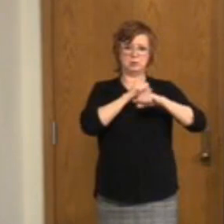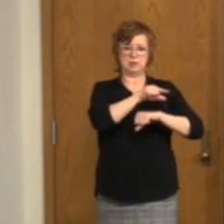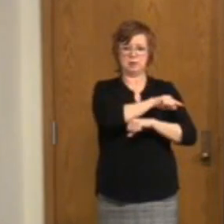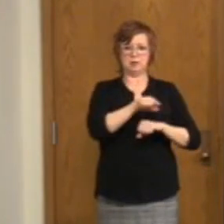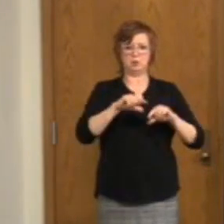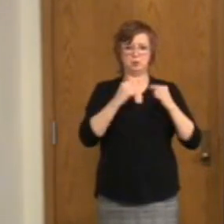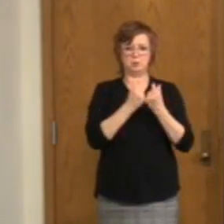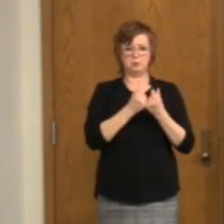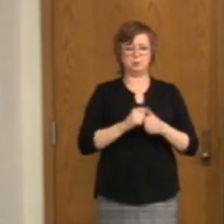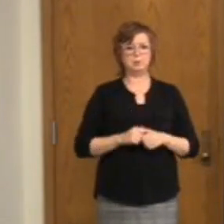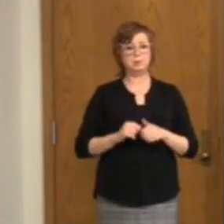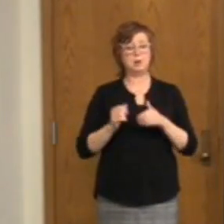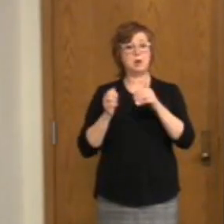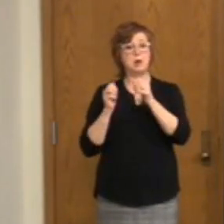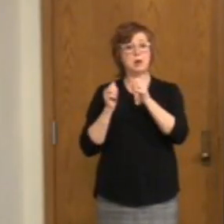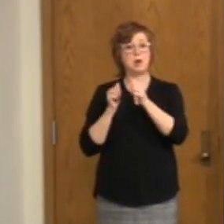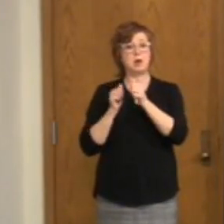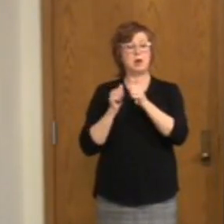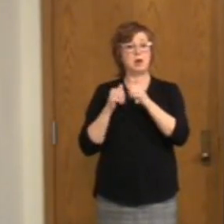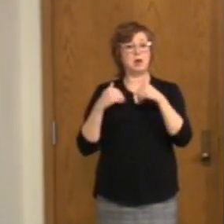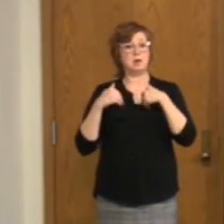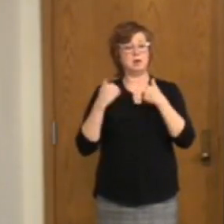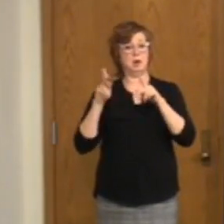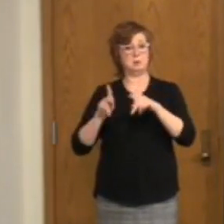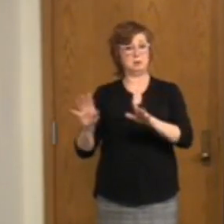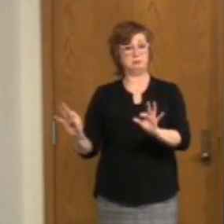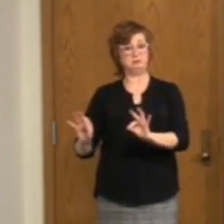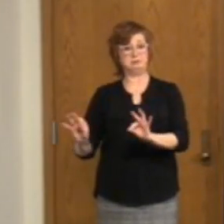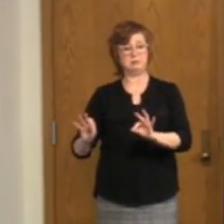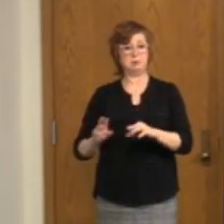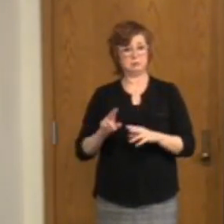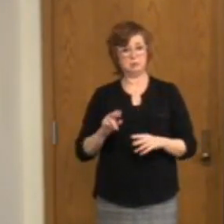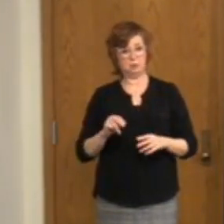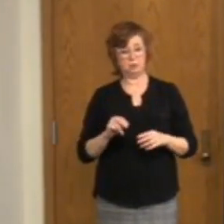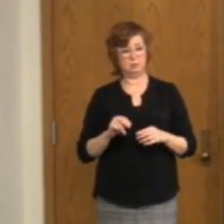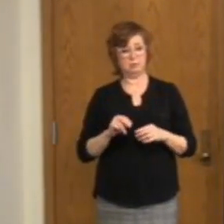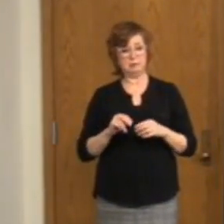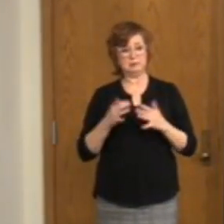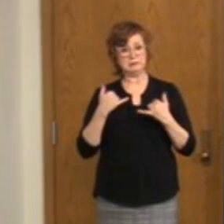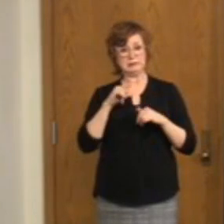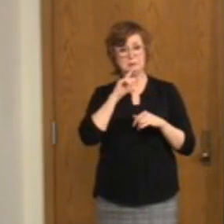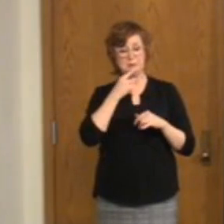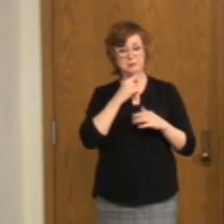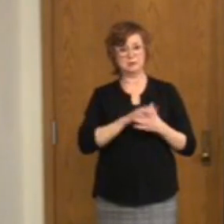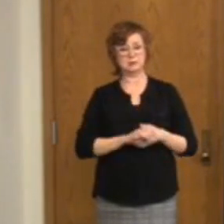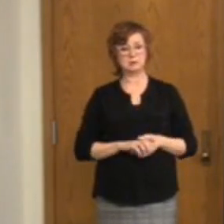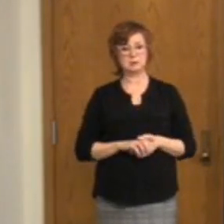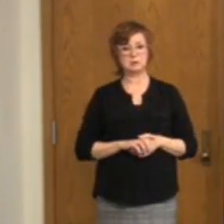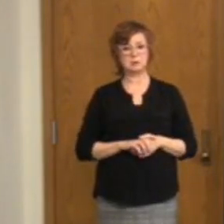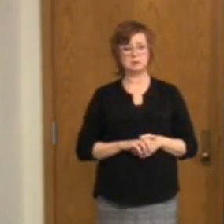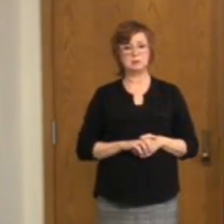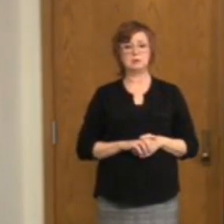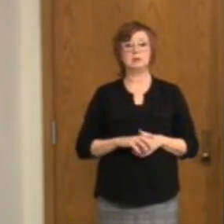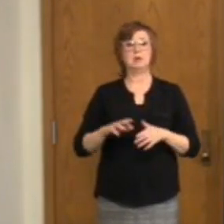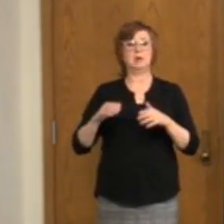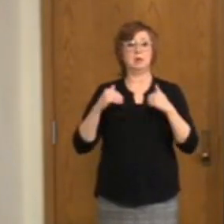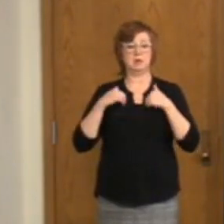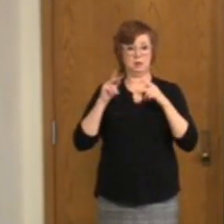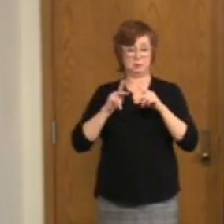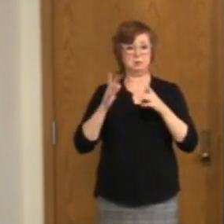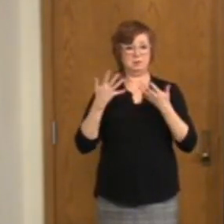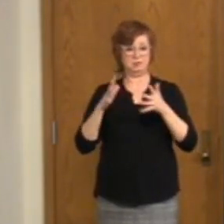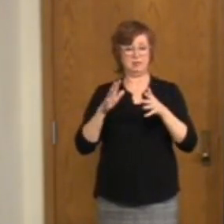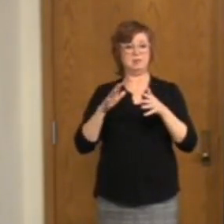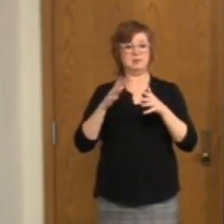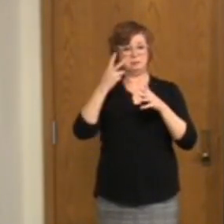COVID in younger people is not always trivial. In most cases, it's mild. But we have had hospitalizations and really deaths